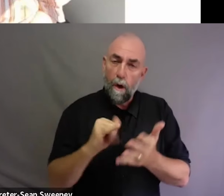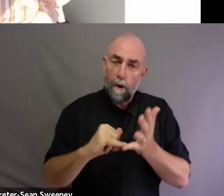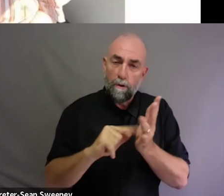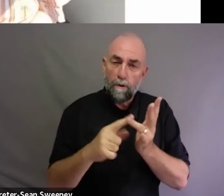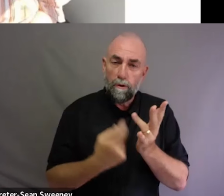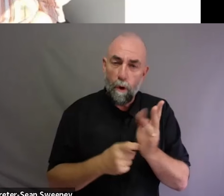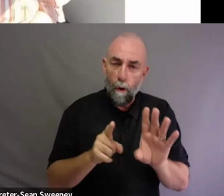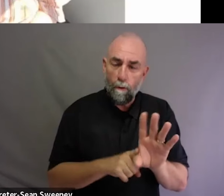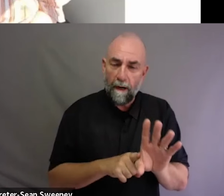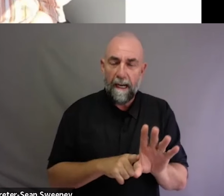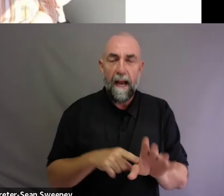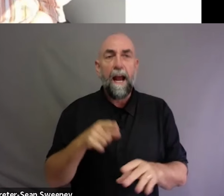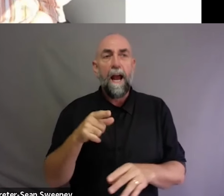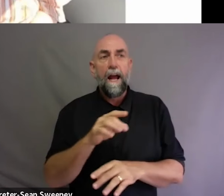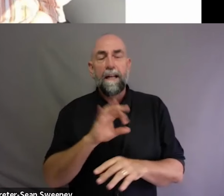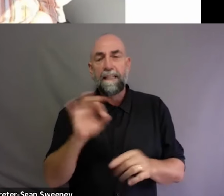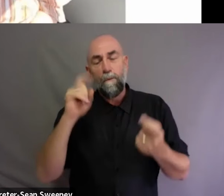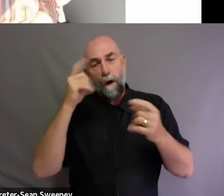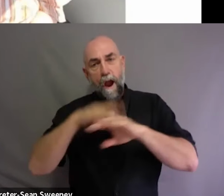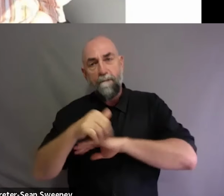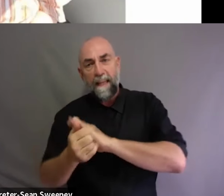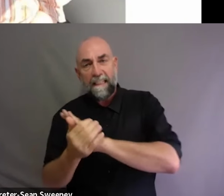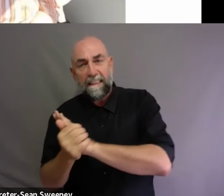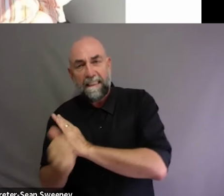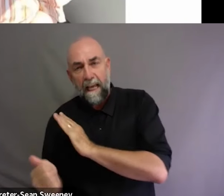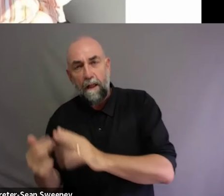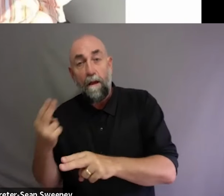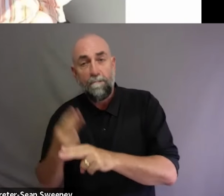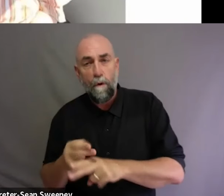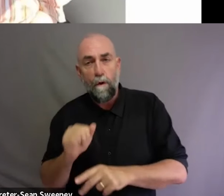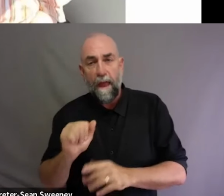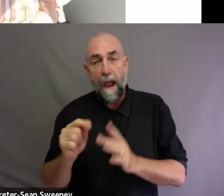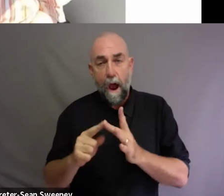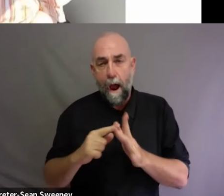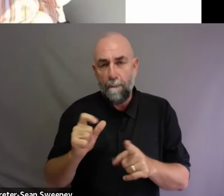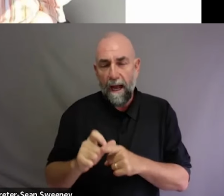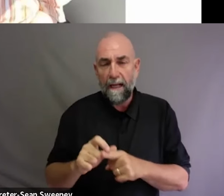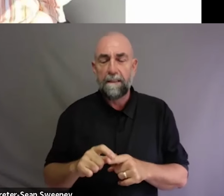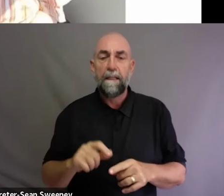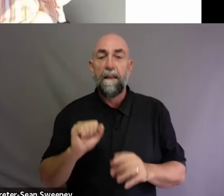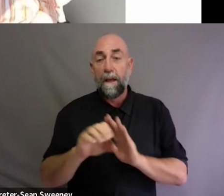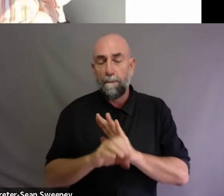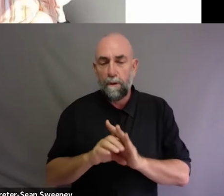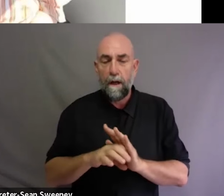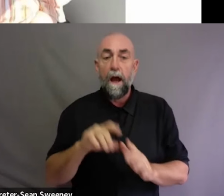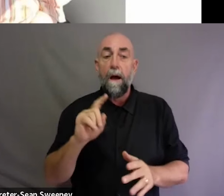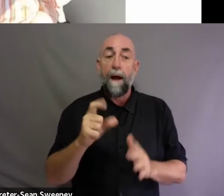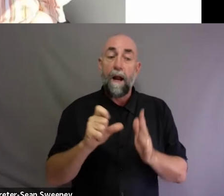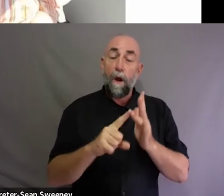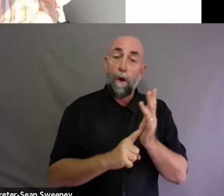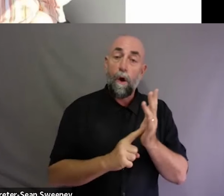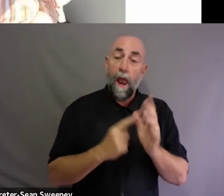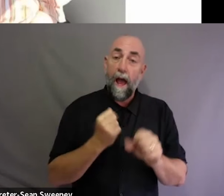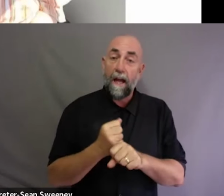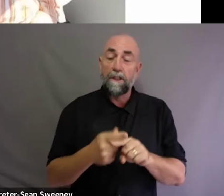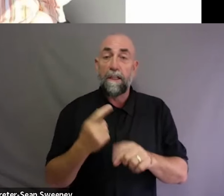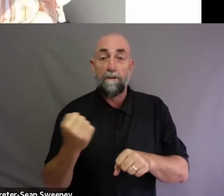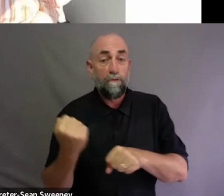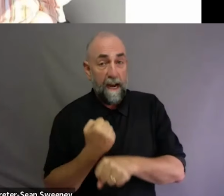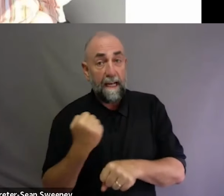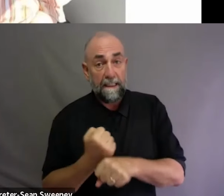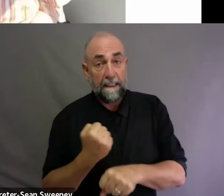whatever. So at times collage helped us to develop the characters for Vivid, but At other times,